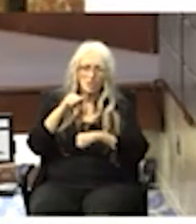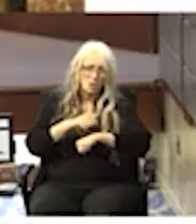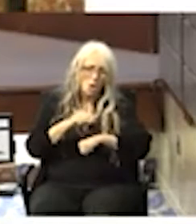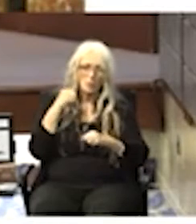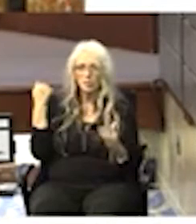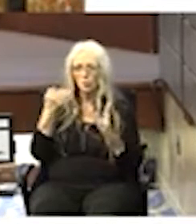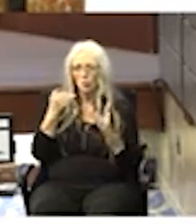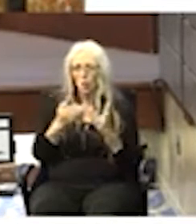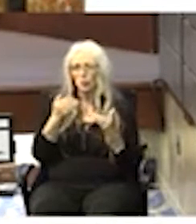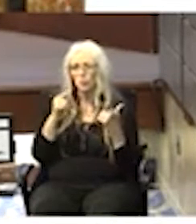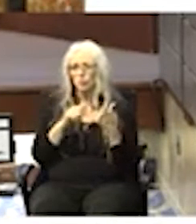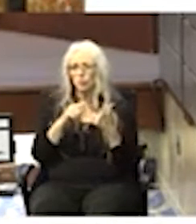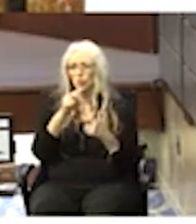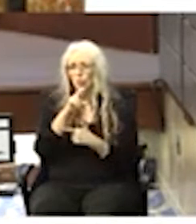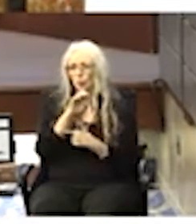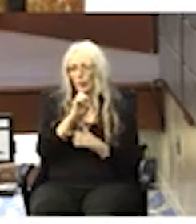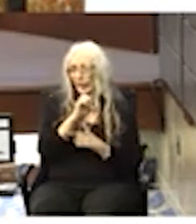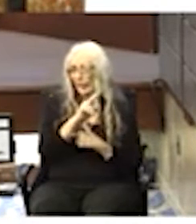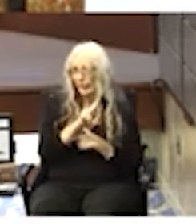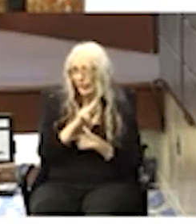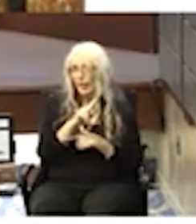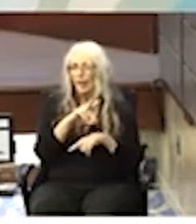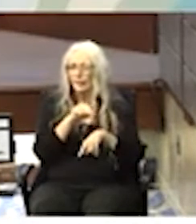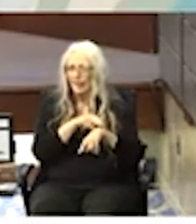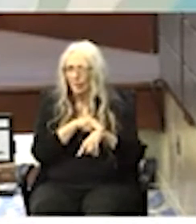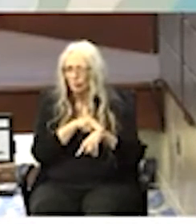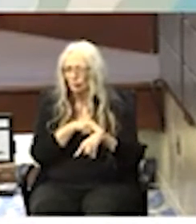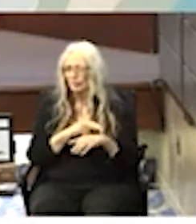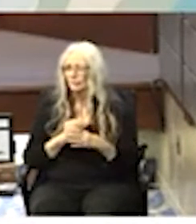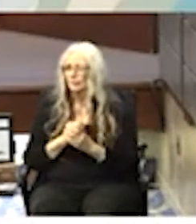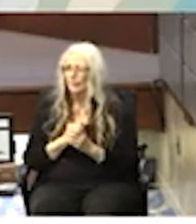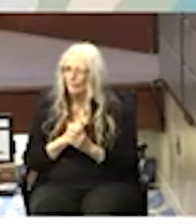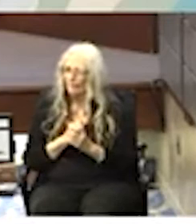bit closer to the creek edge and nature.